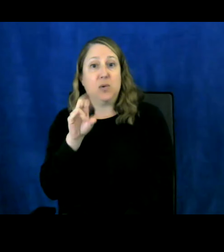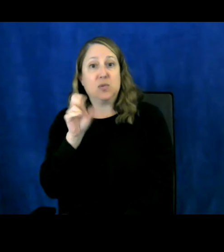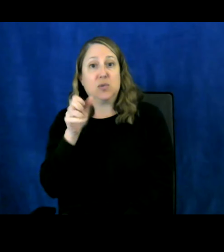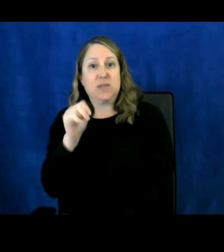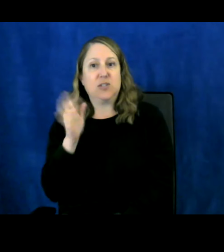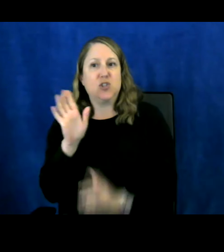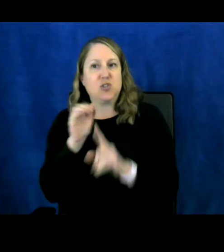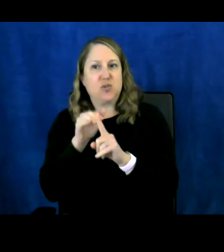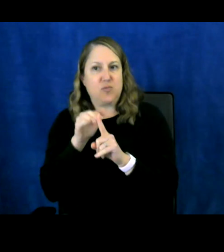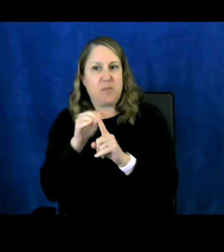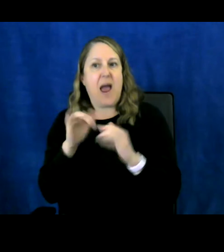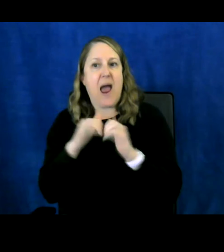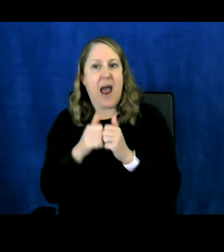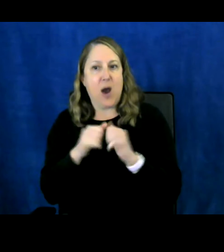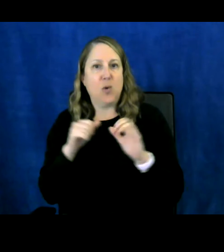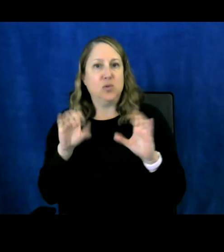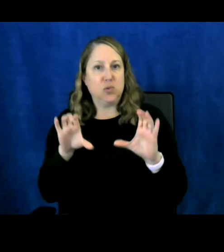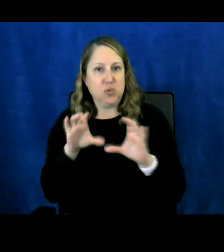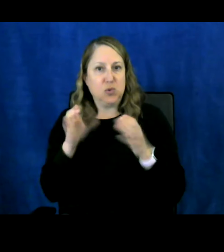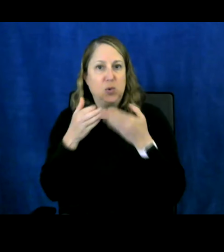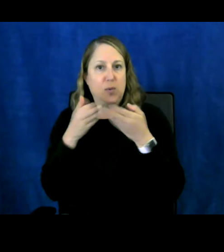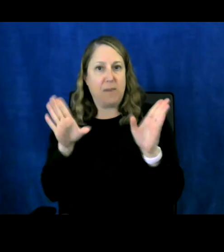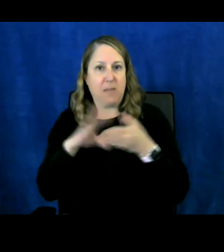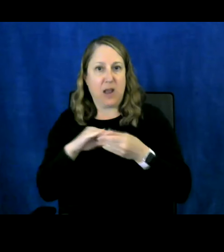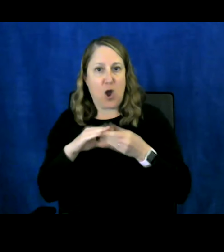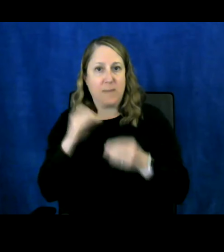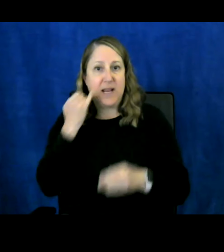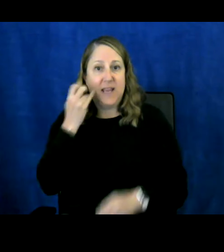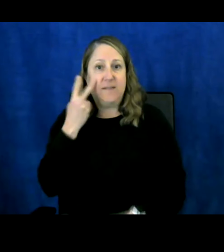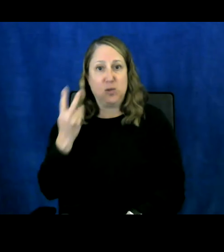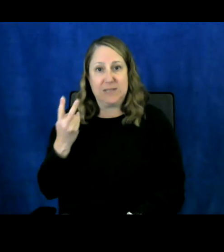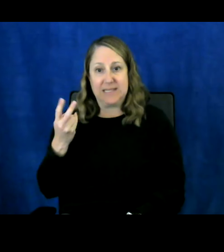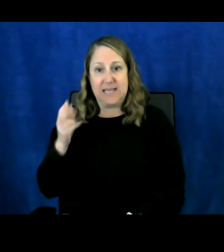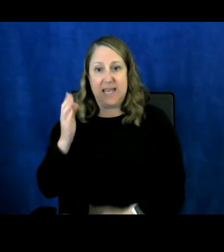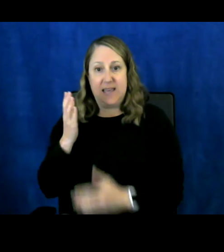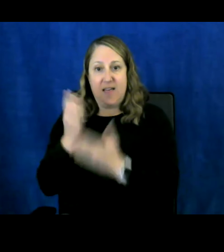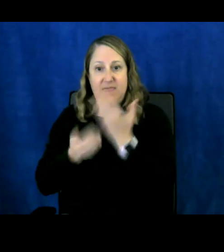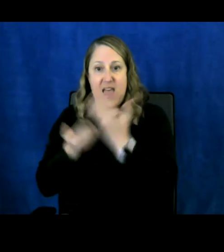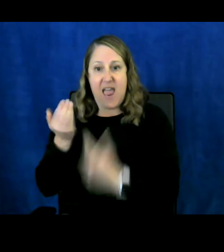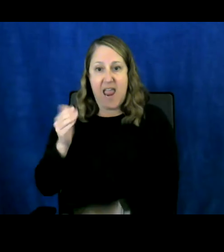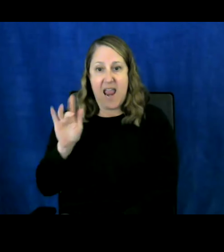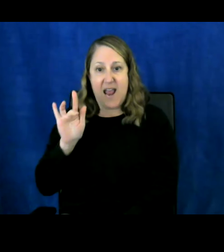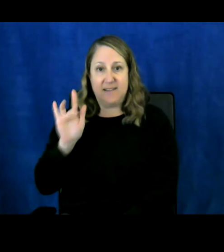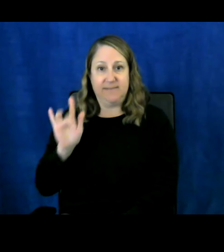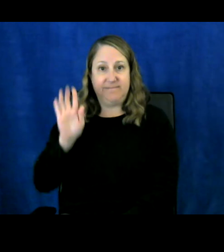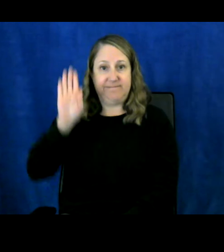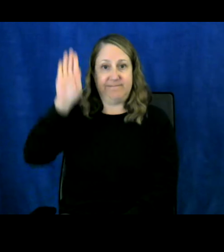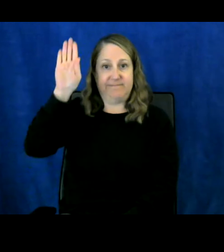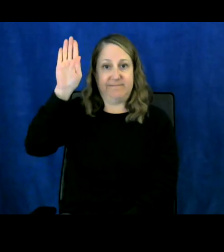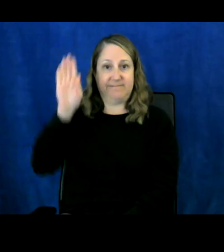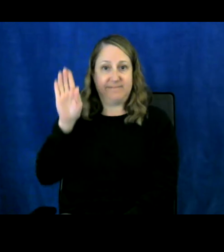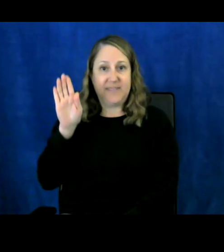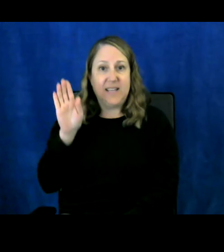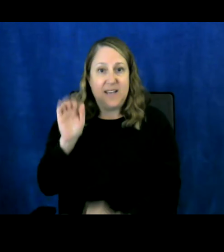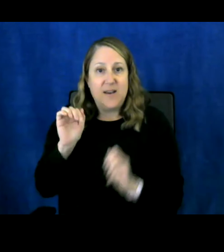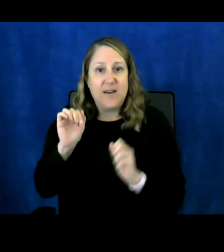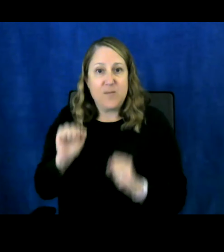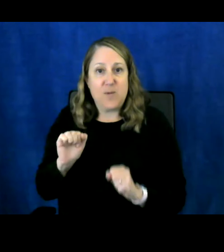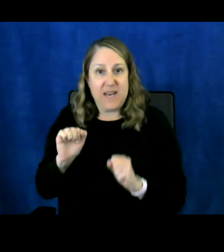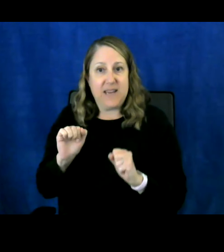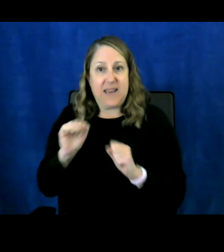how to engage with public comment. If you see the raise hand icon on your toolbar, you can raise that and we will unmute your line to hear